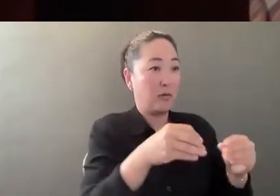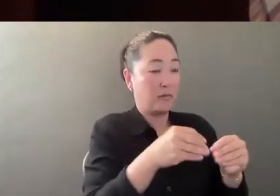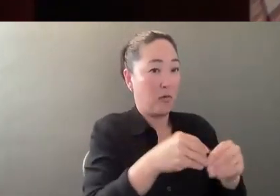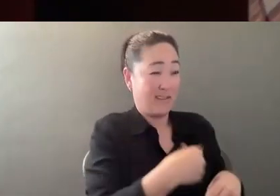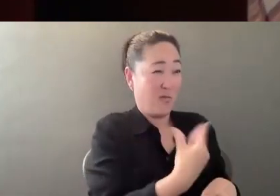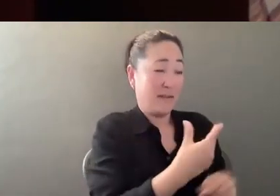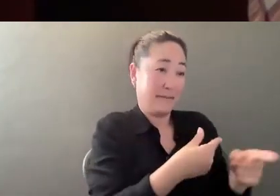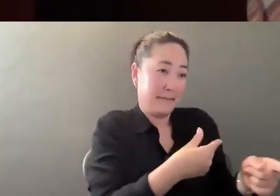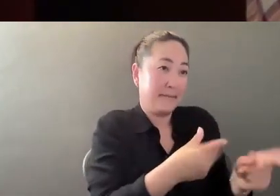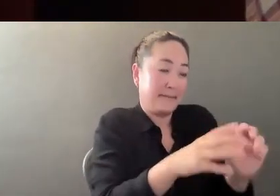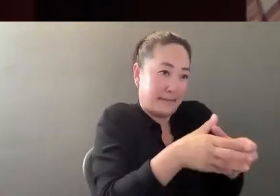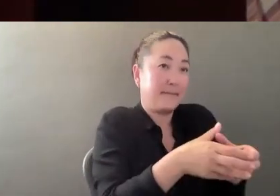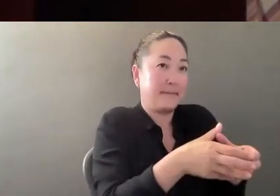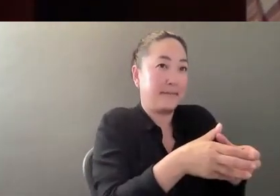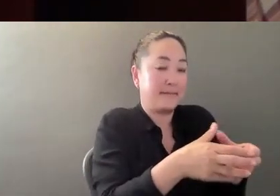there is a